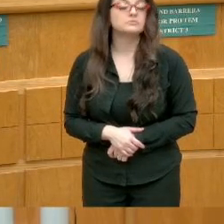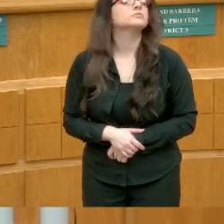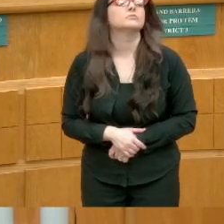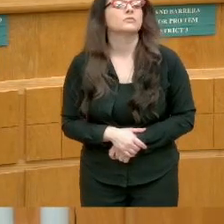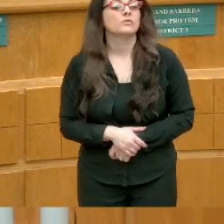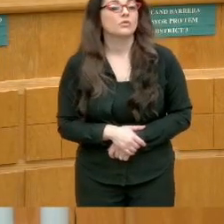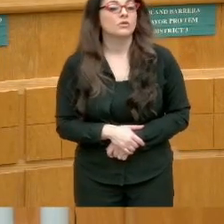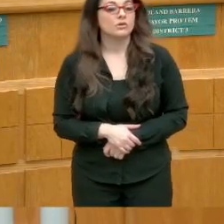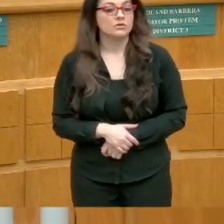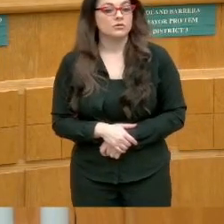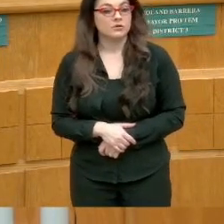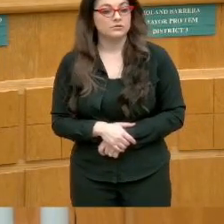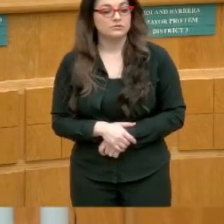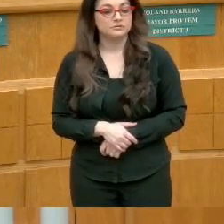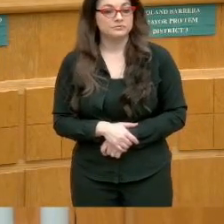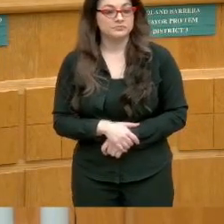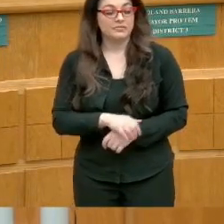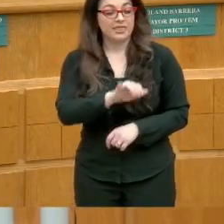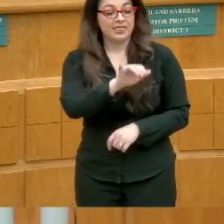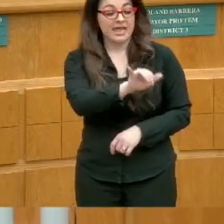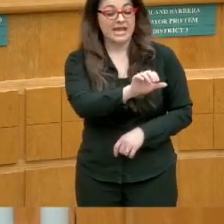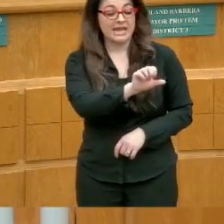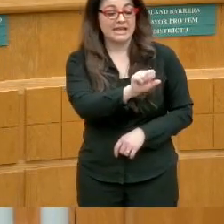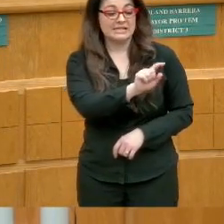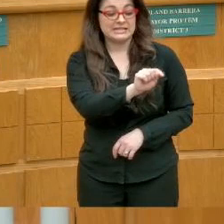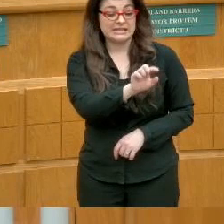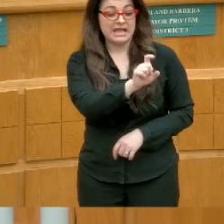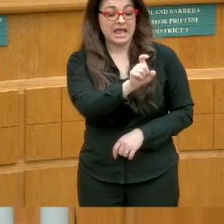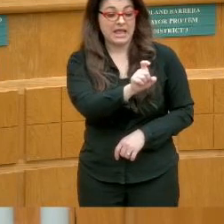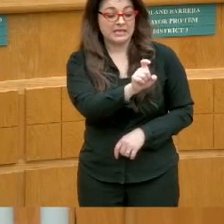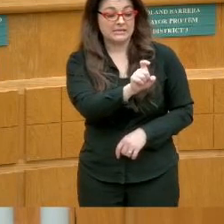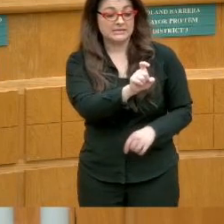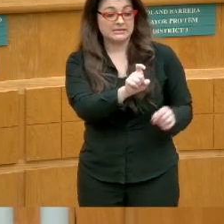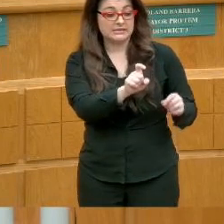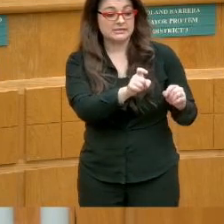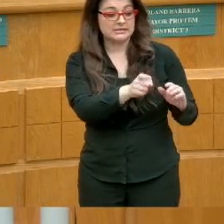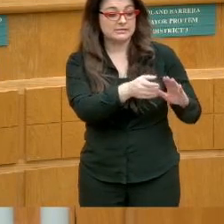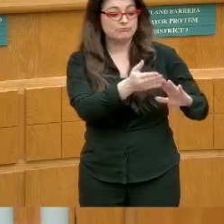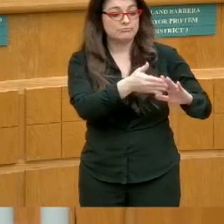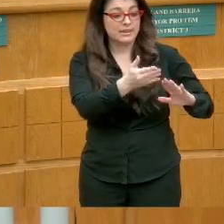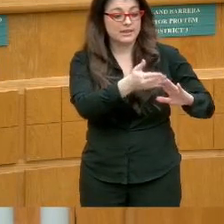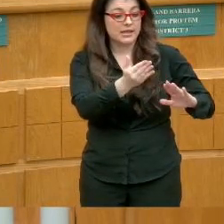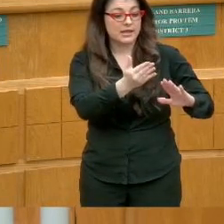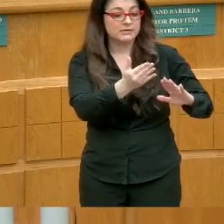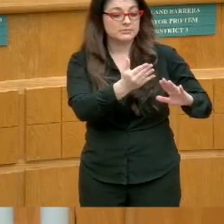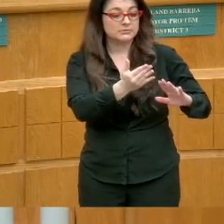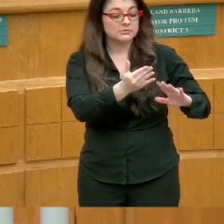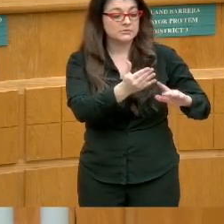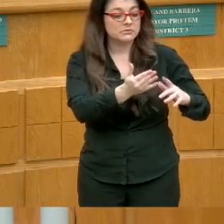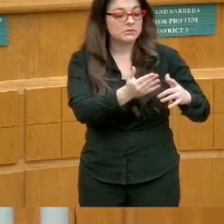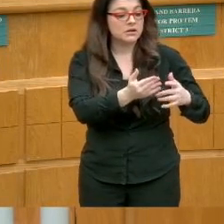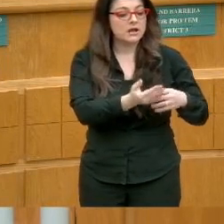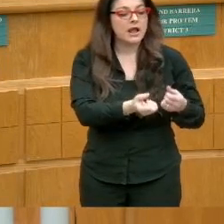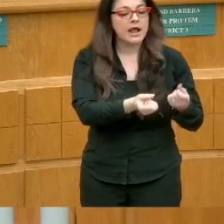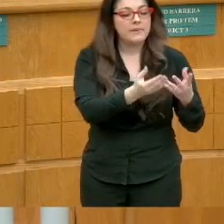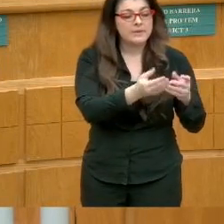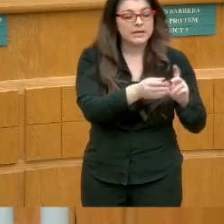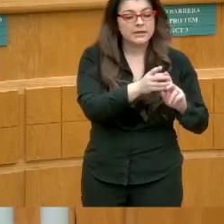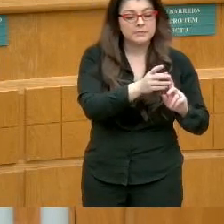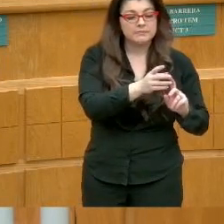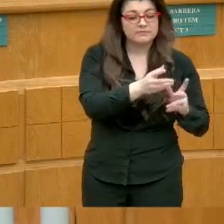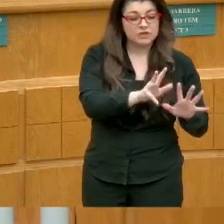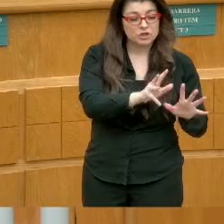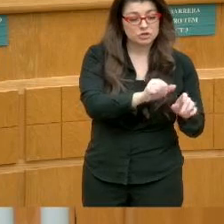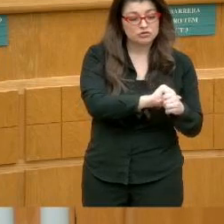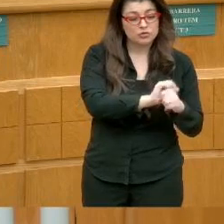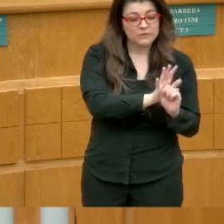So for the STX plant, how many employees have tested positive? Do you know? We have a handful of